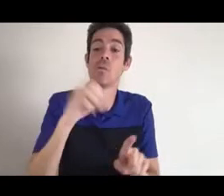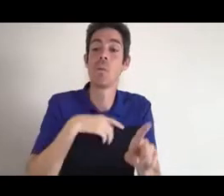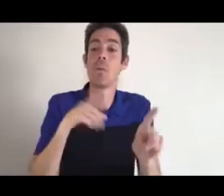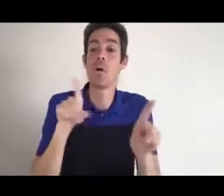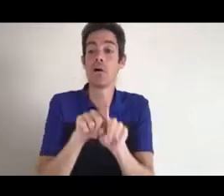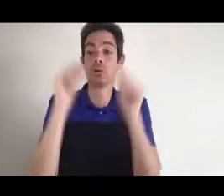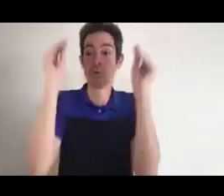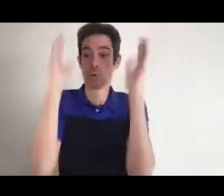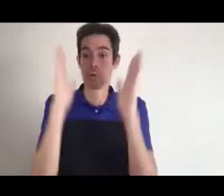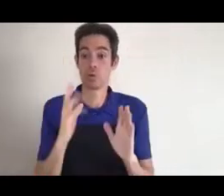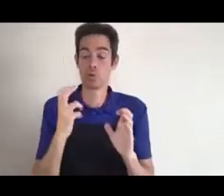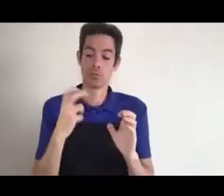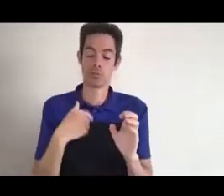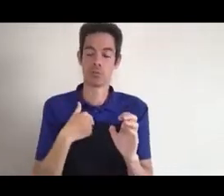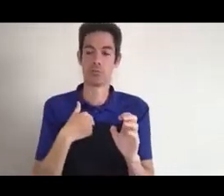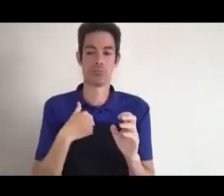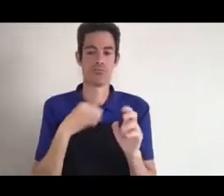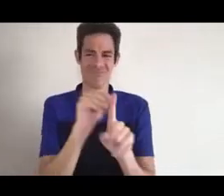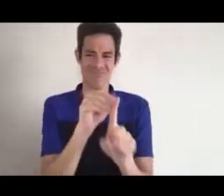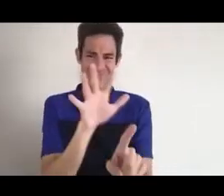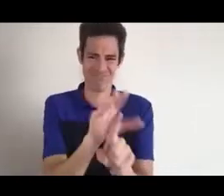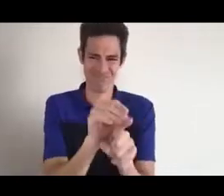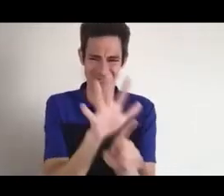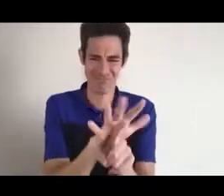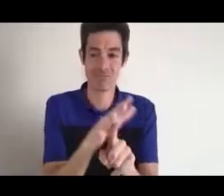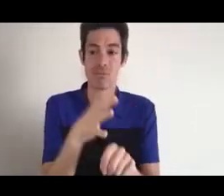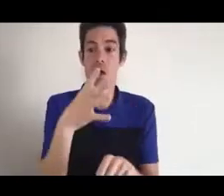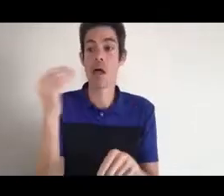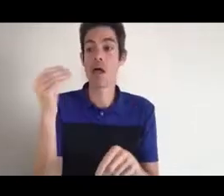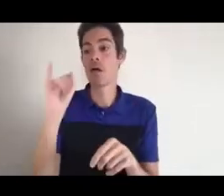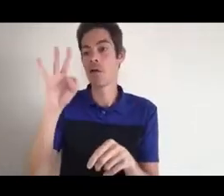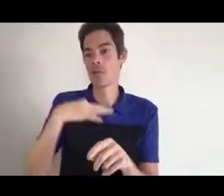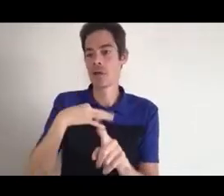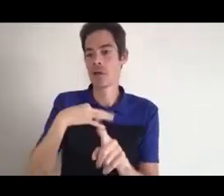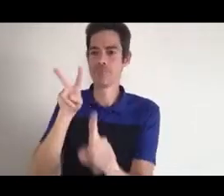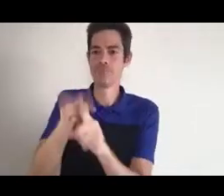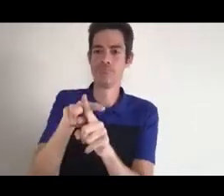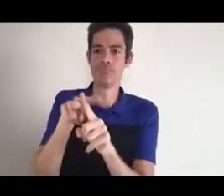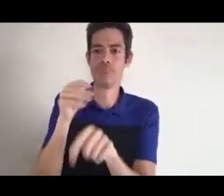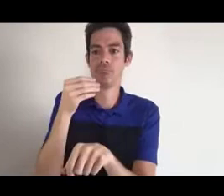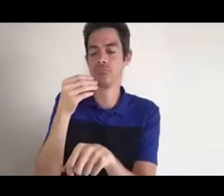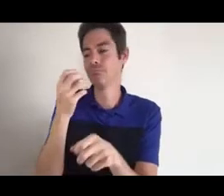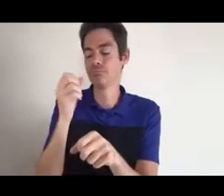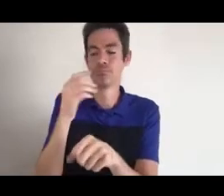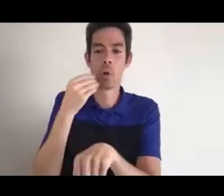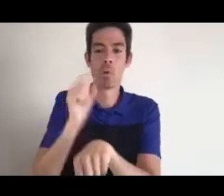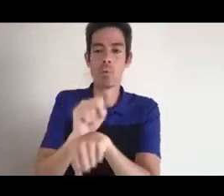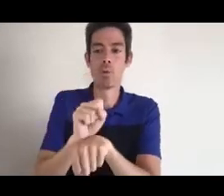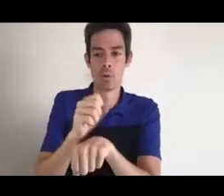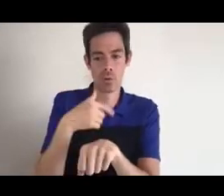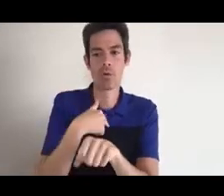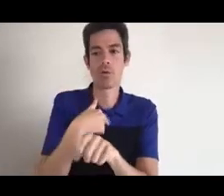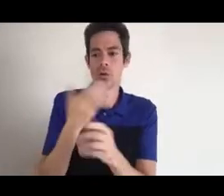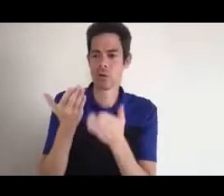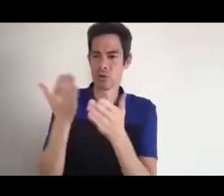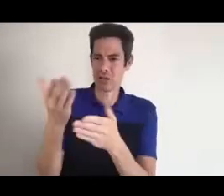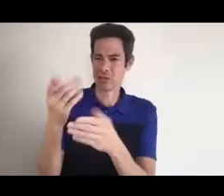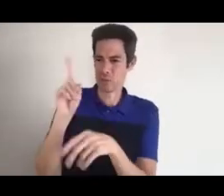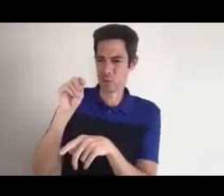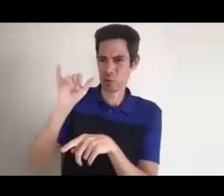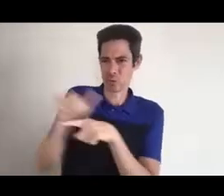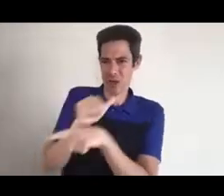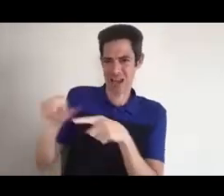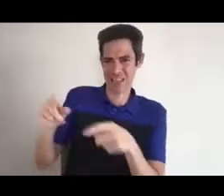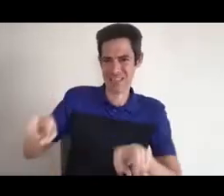face. And if you give them the examples of that, that will help. And as a teacher, I really try to give a lot of examples. So when we